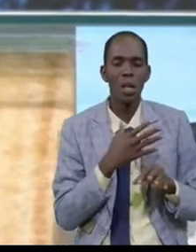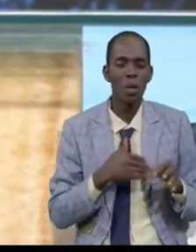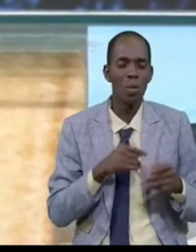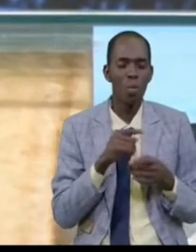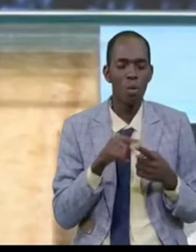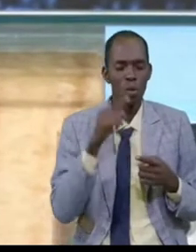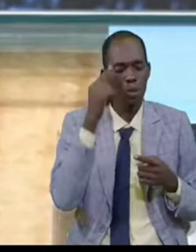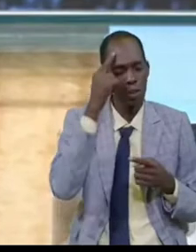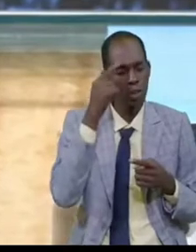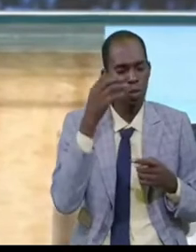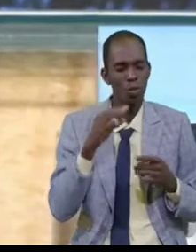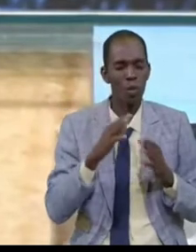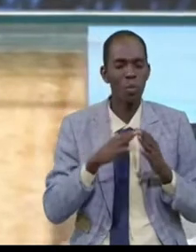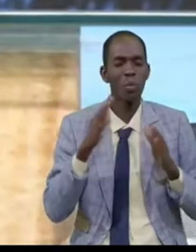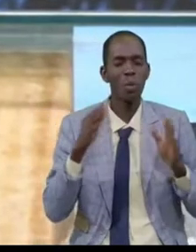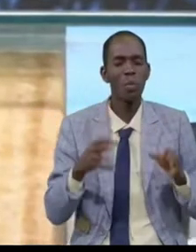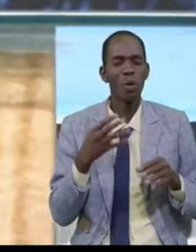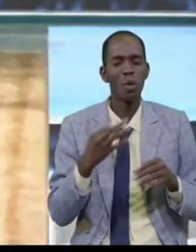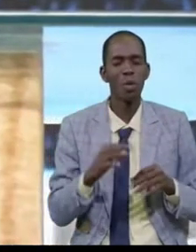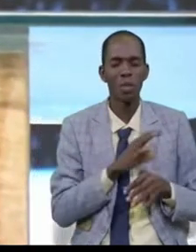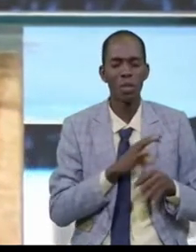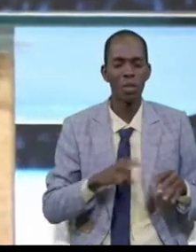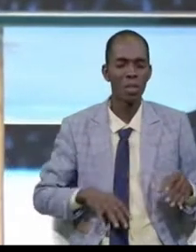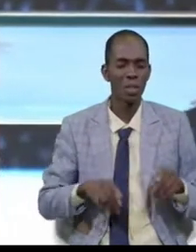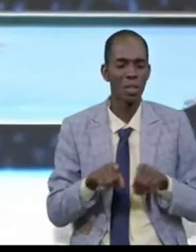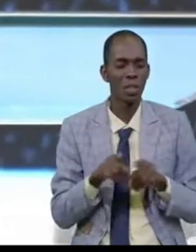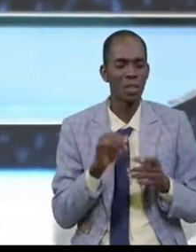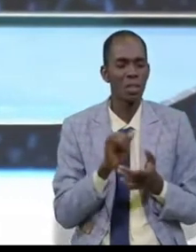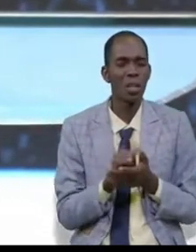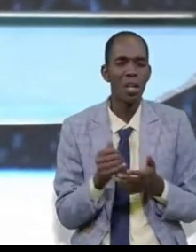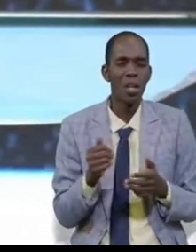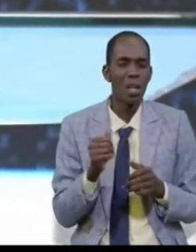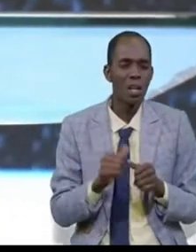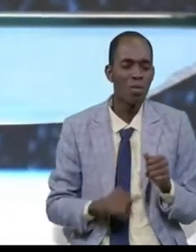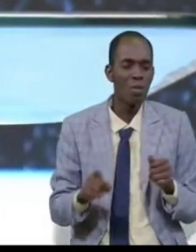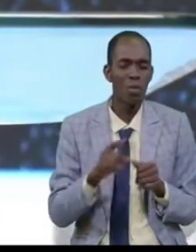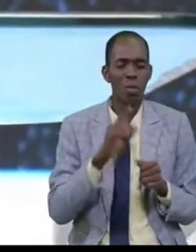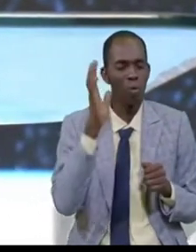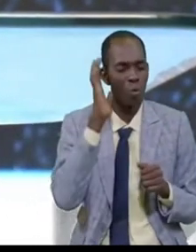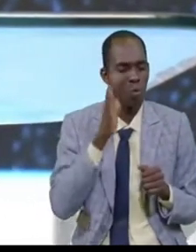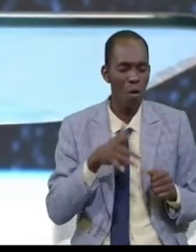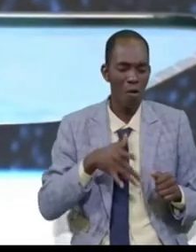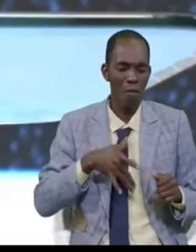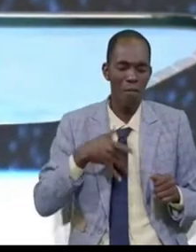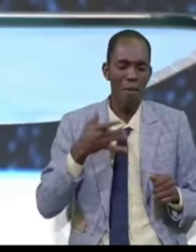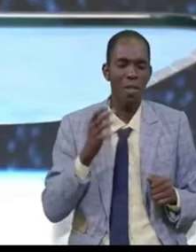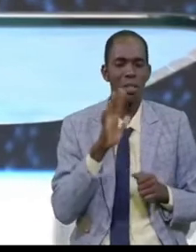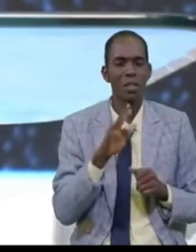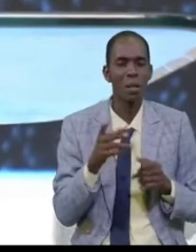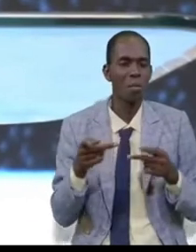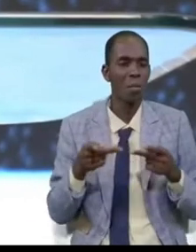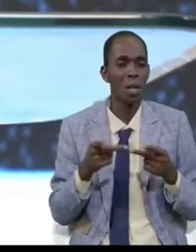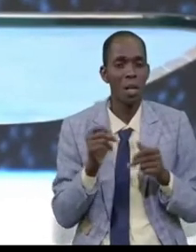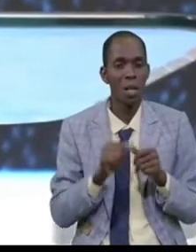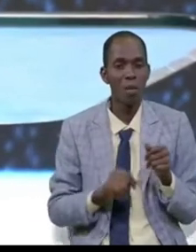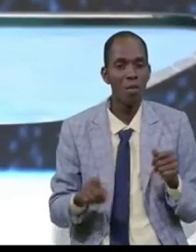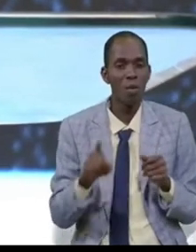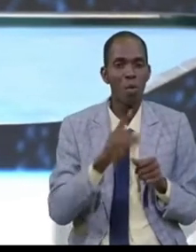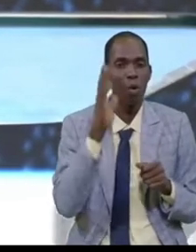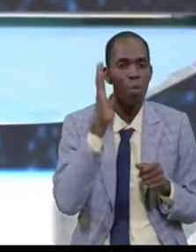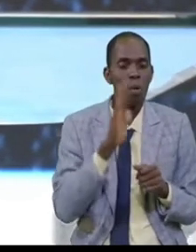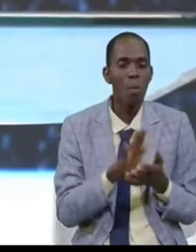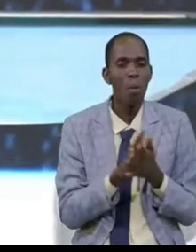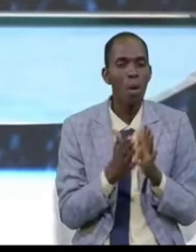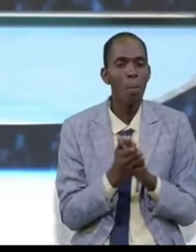of Christ like that, everyone will fill their place. Everyone will be useful